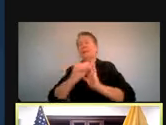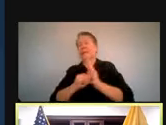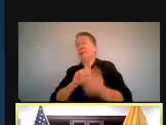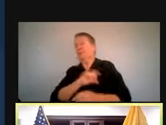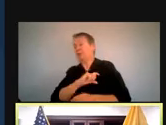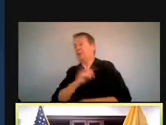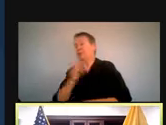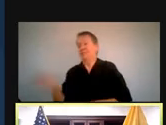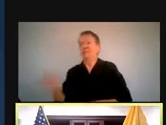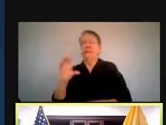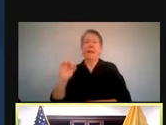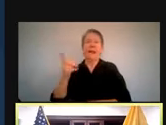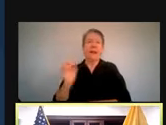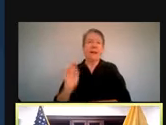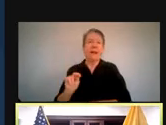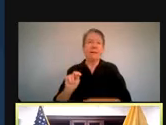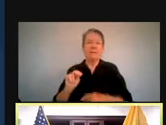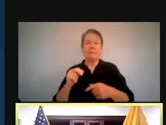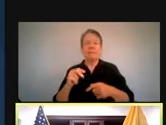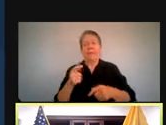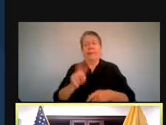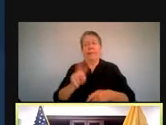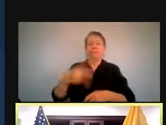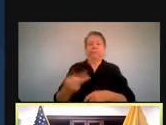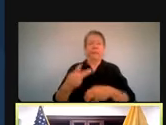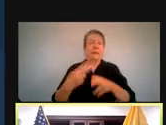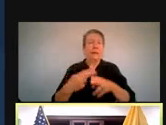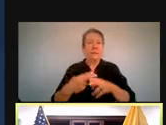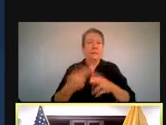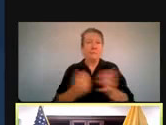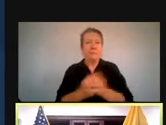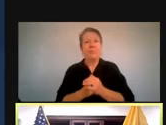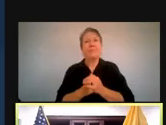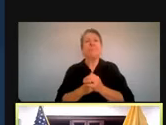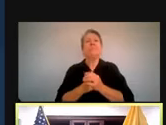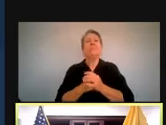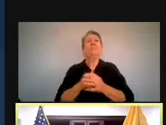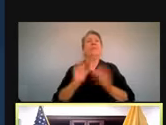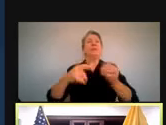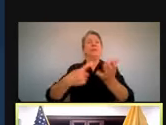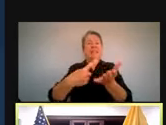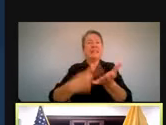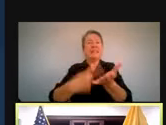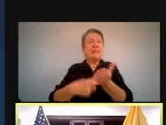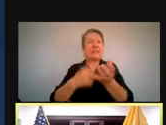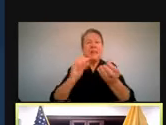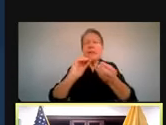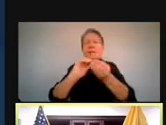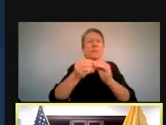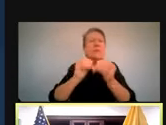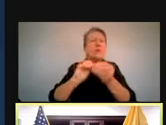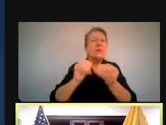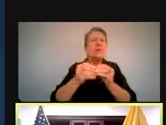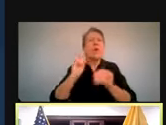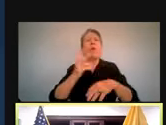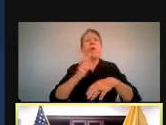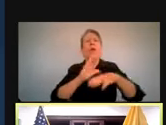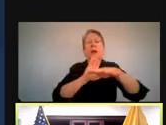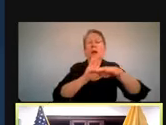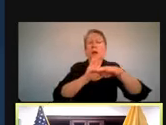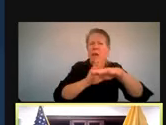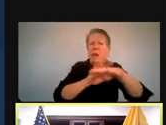Callahan. We'll all get to today's numbers in just a minute, but here's a bit of a spoiler alert. They continue to show that the